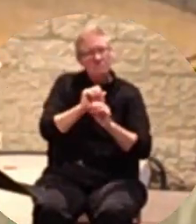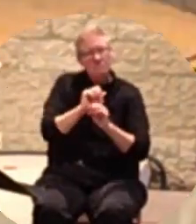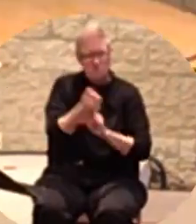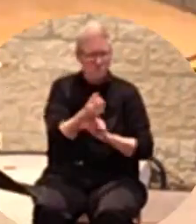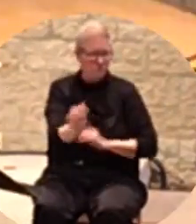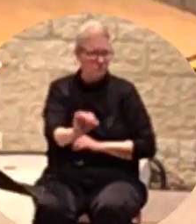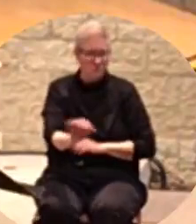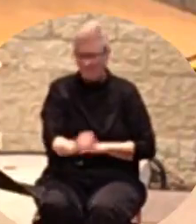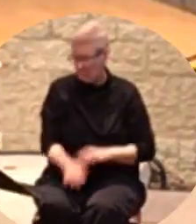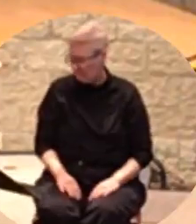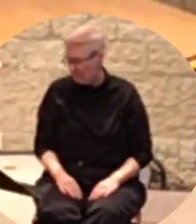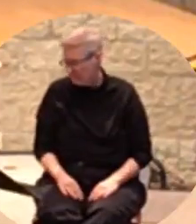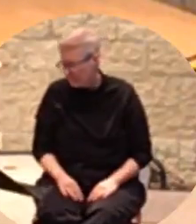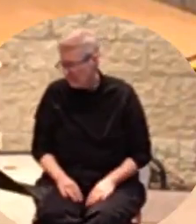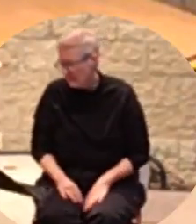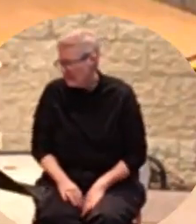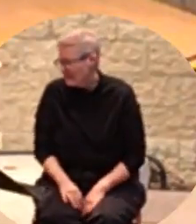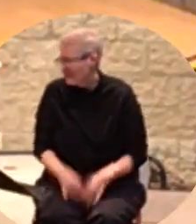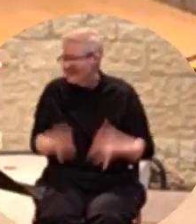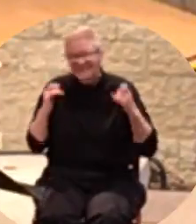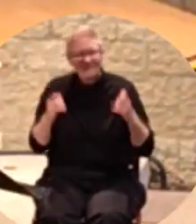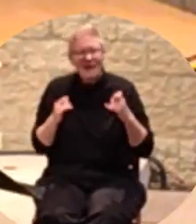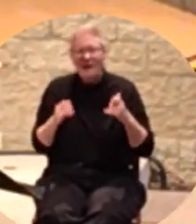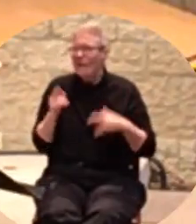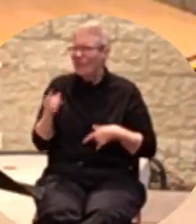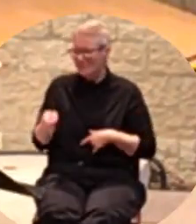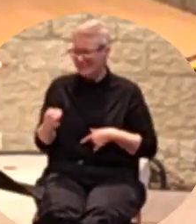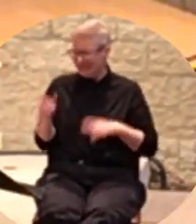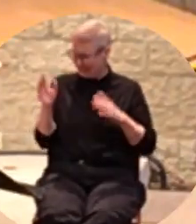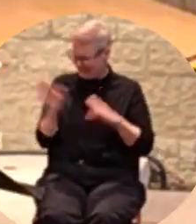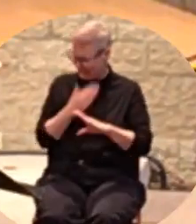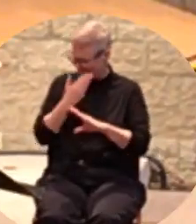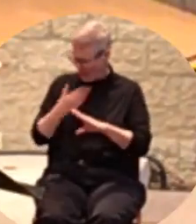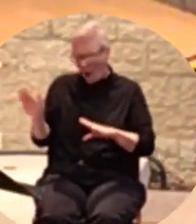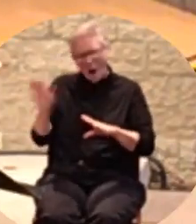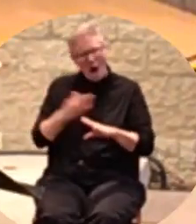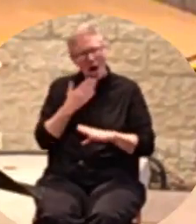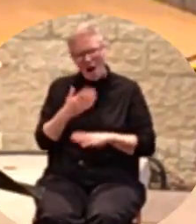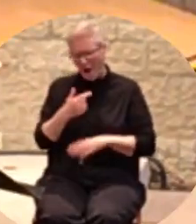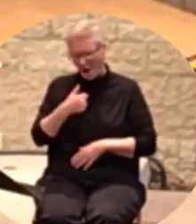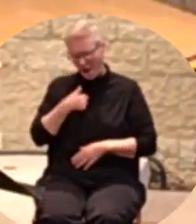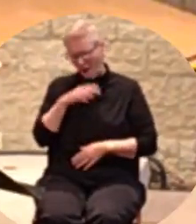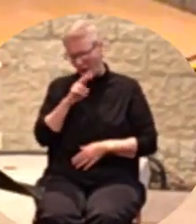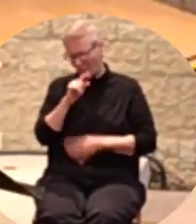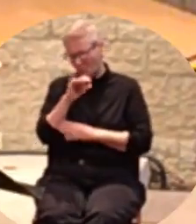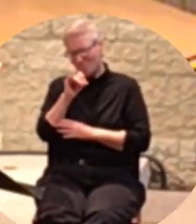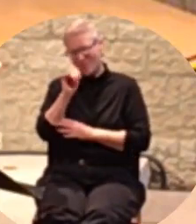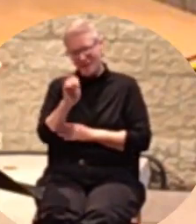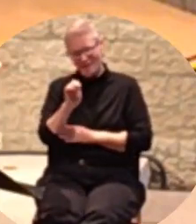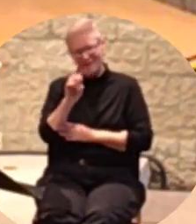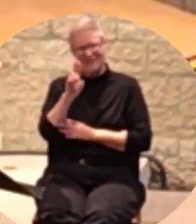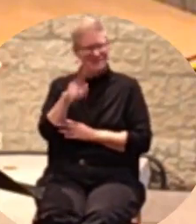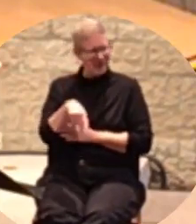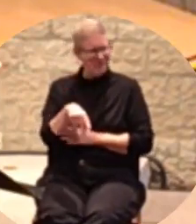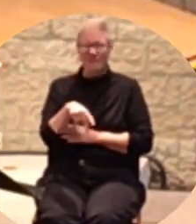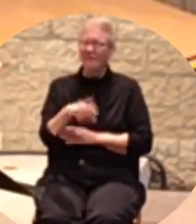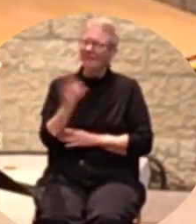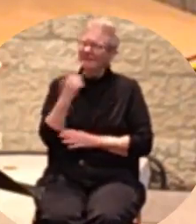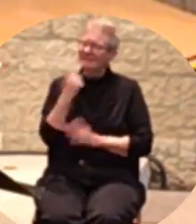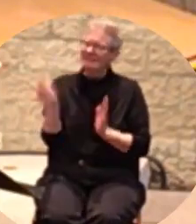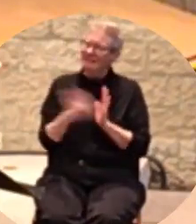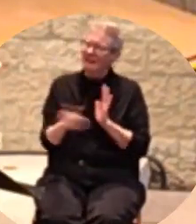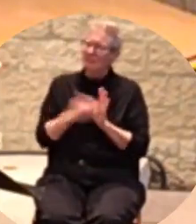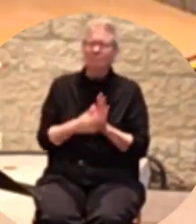chorus, I'll rise, I'll rise. And I'm thinking, yes, of course, in each and every incident, she sings that. So I went in and